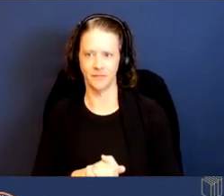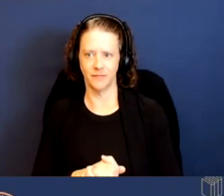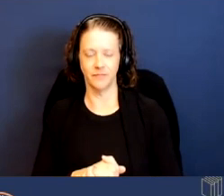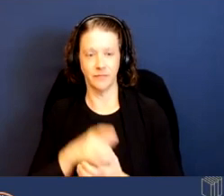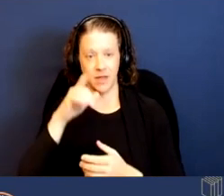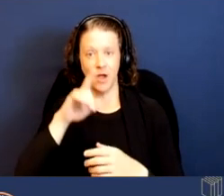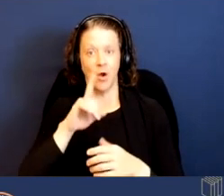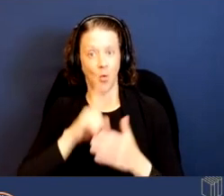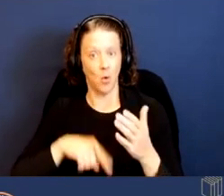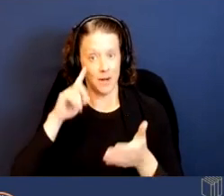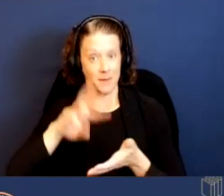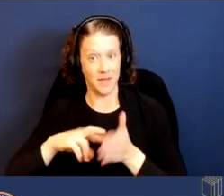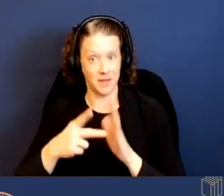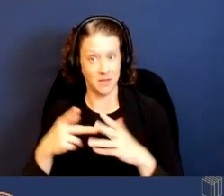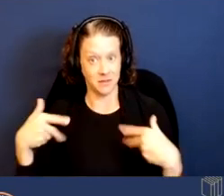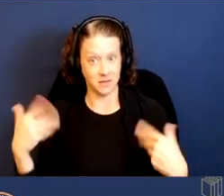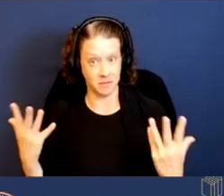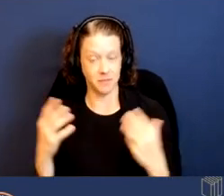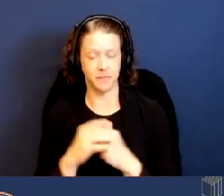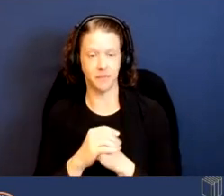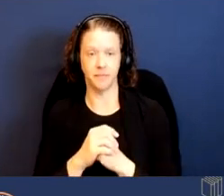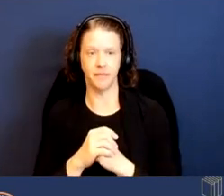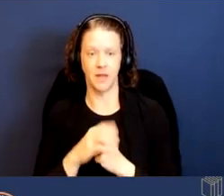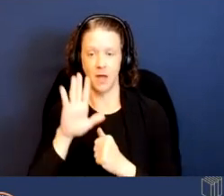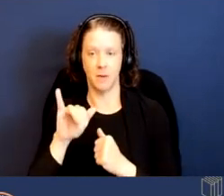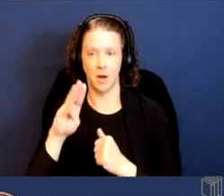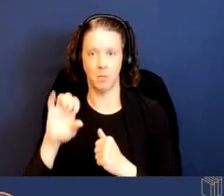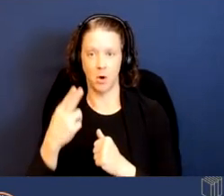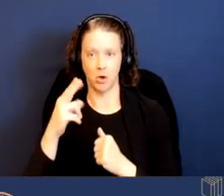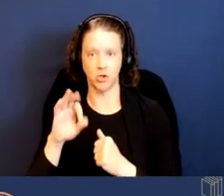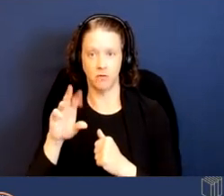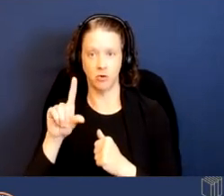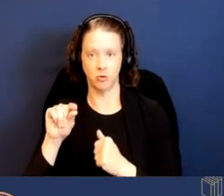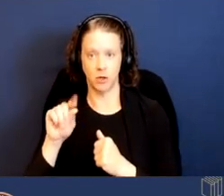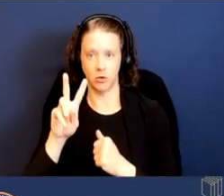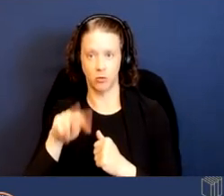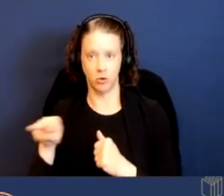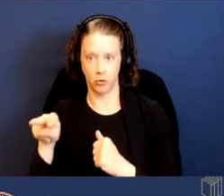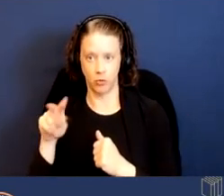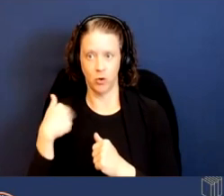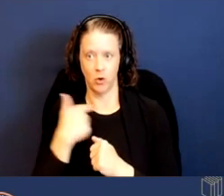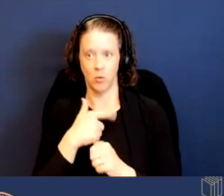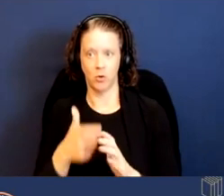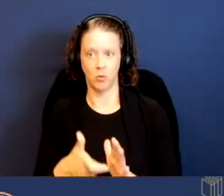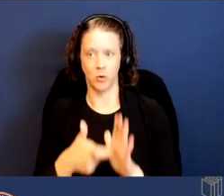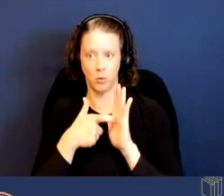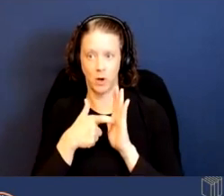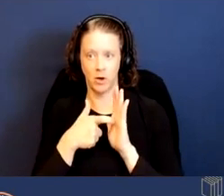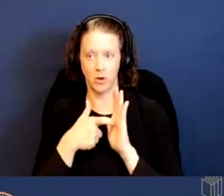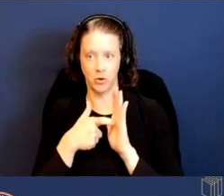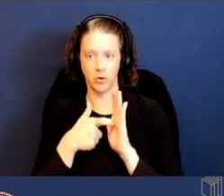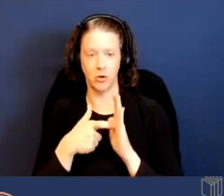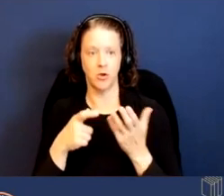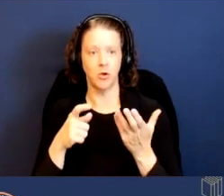that means is that by March of 2022, we are required to establish